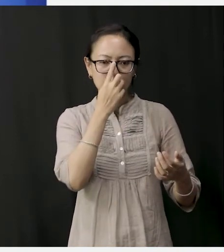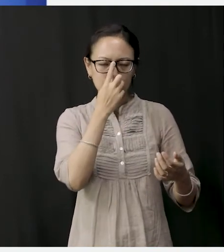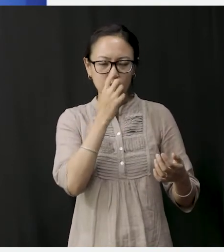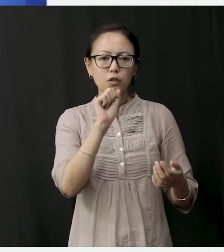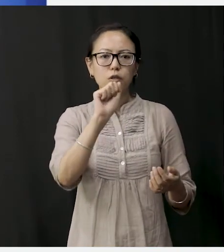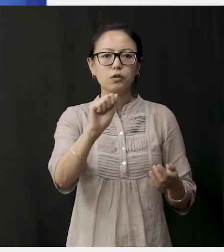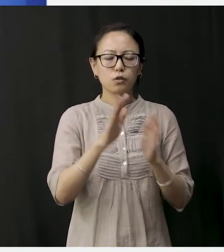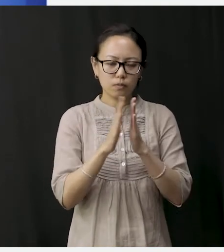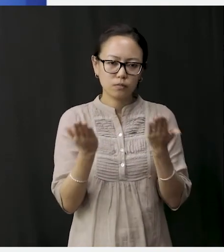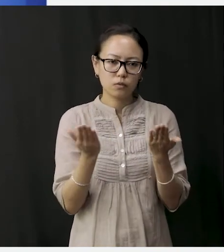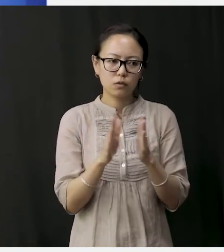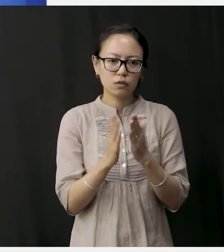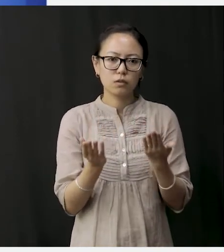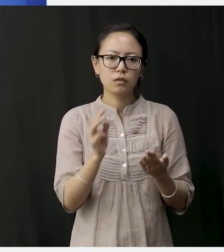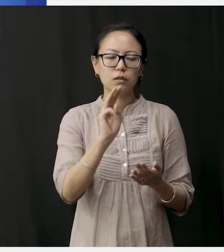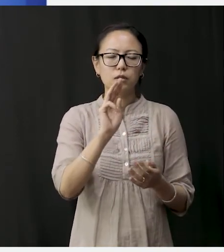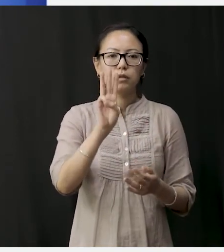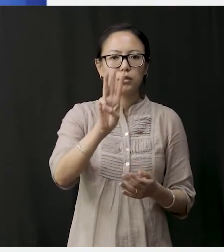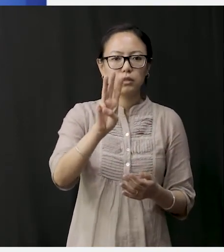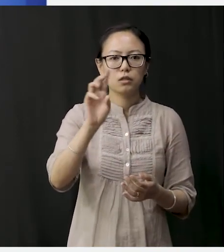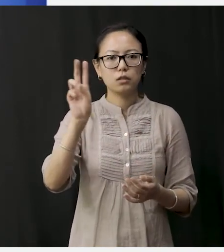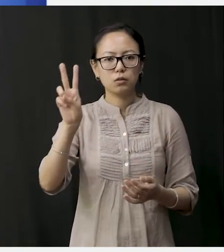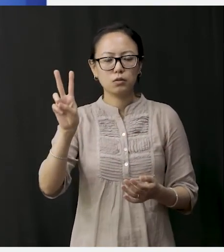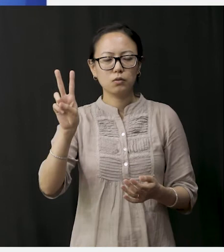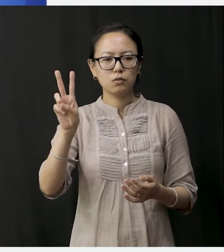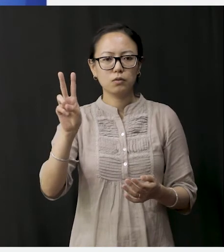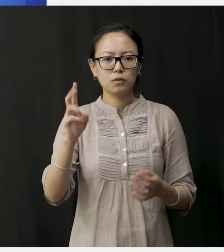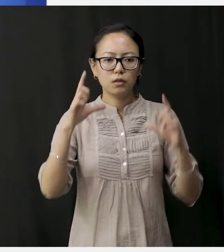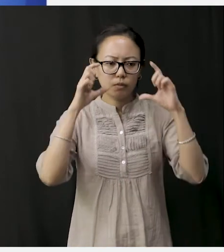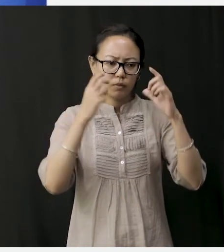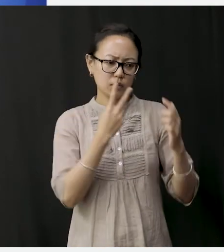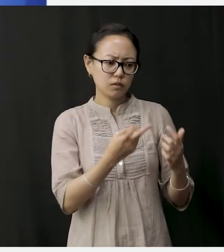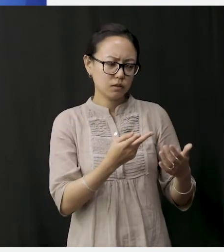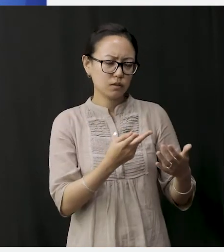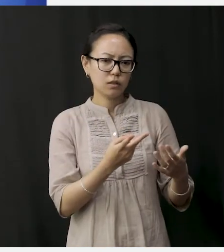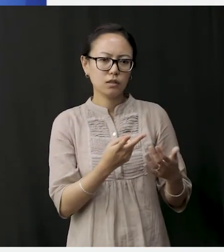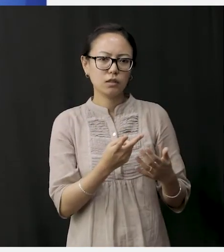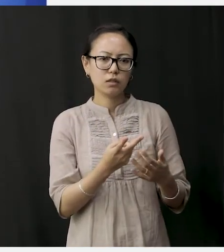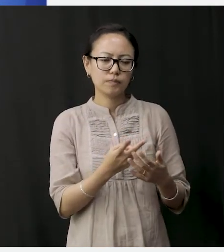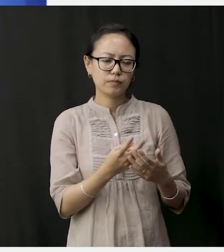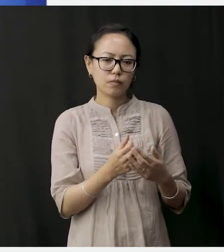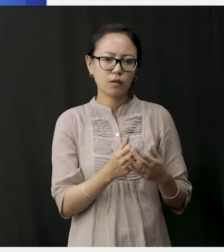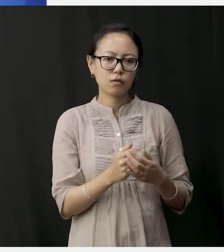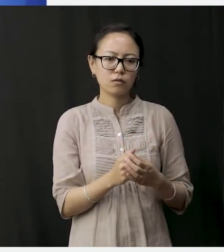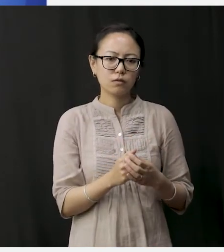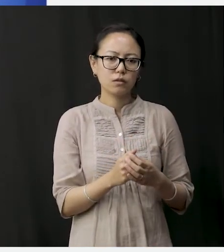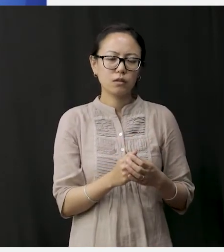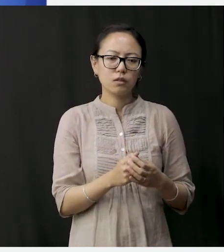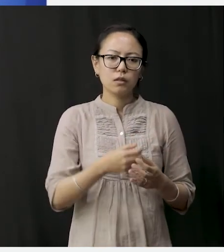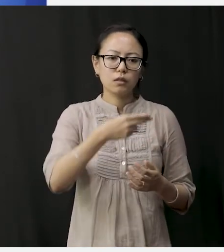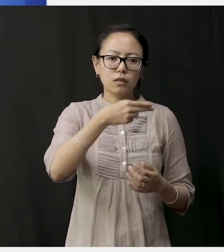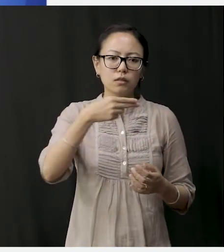with you, so you can turn to page 32, and under those images you will write the names of those